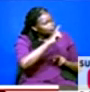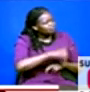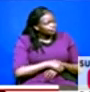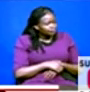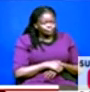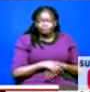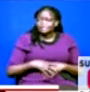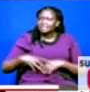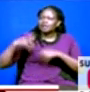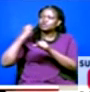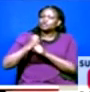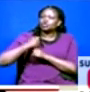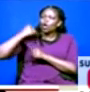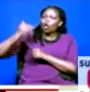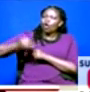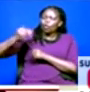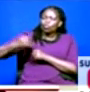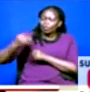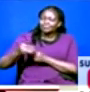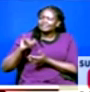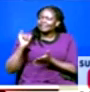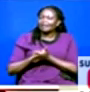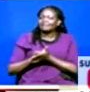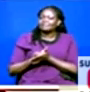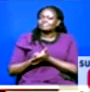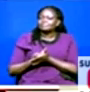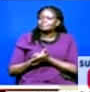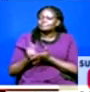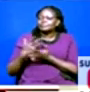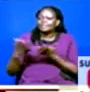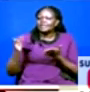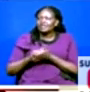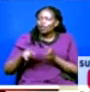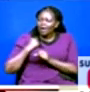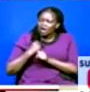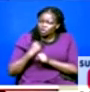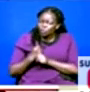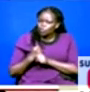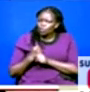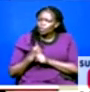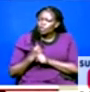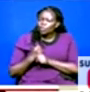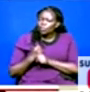association are always on that. One of the things we do is to